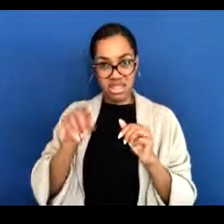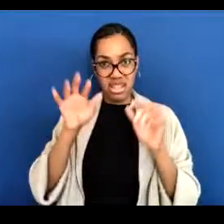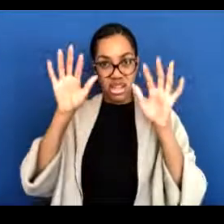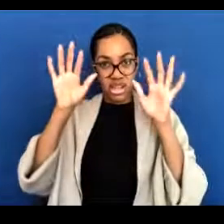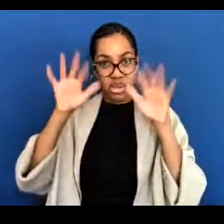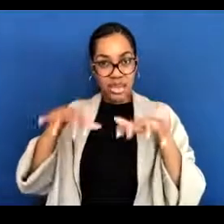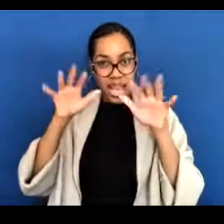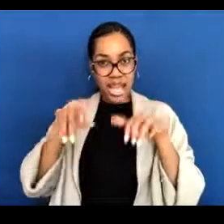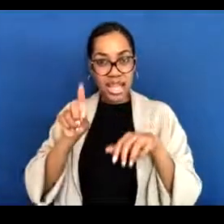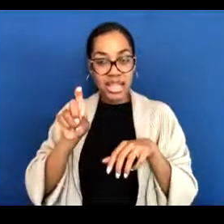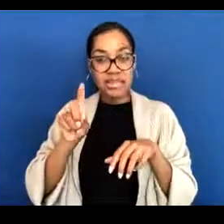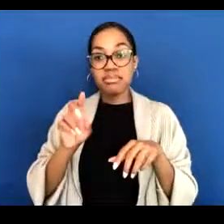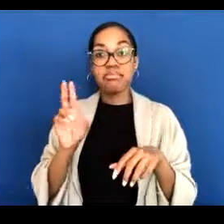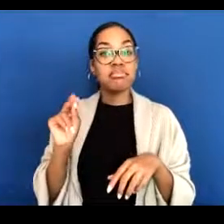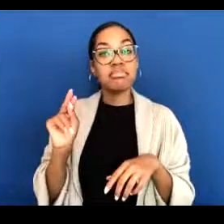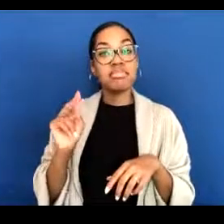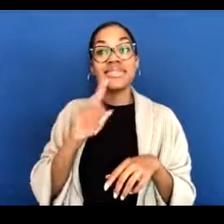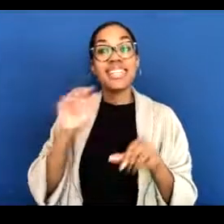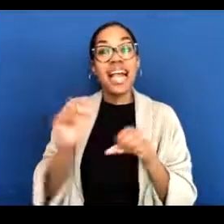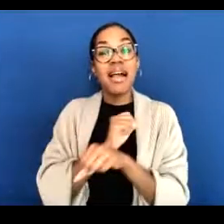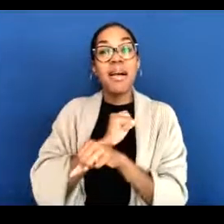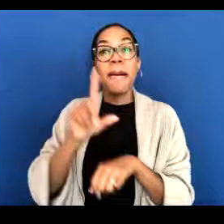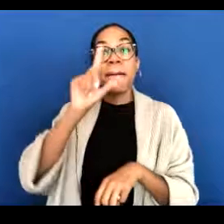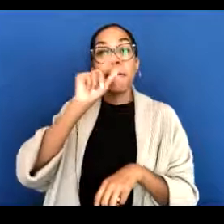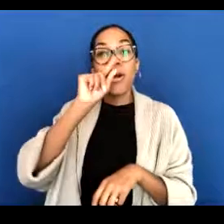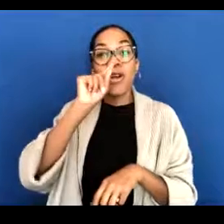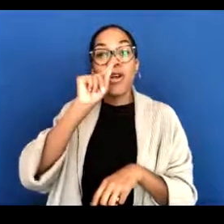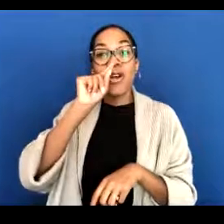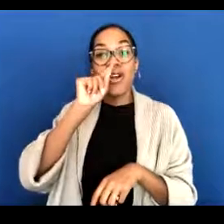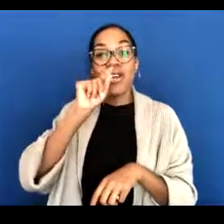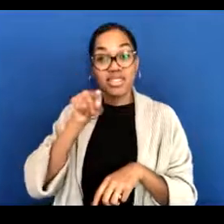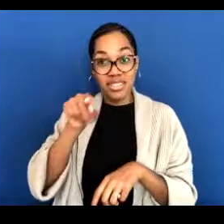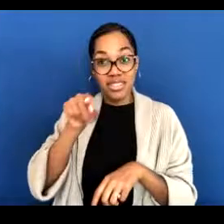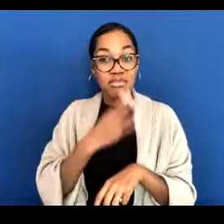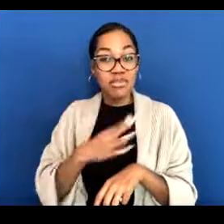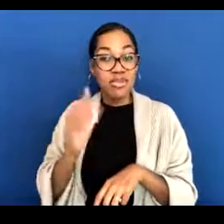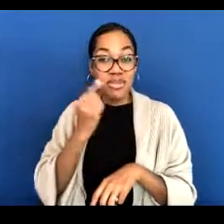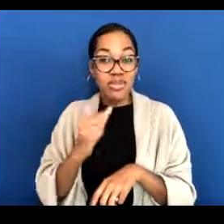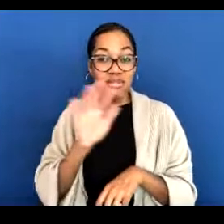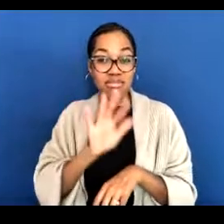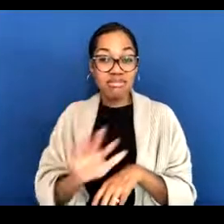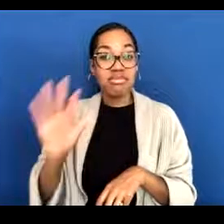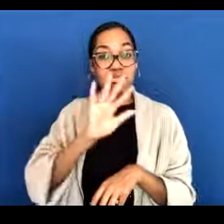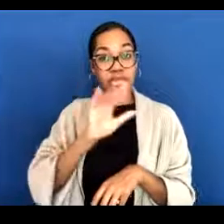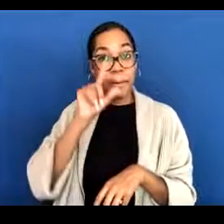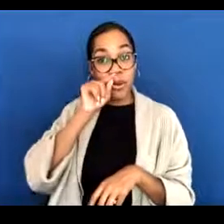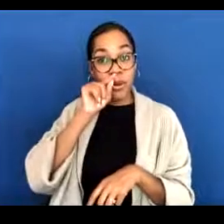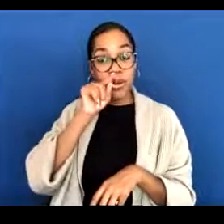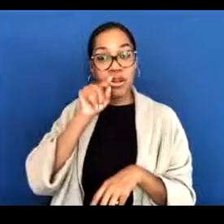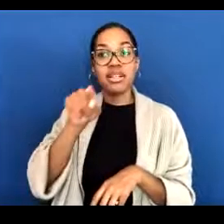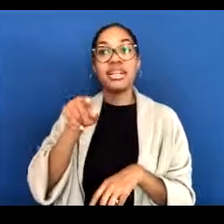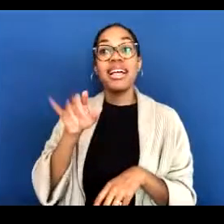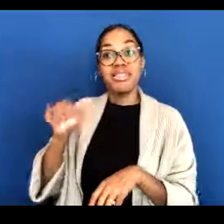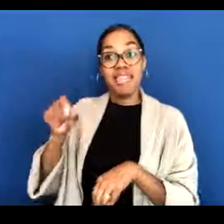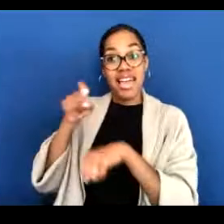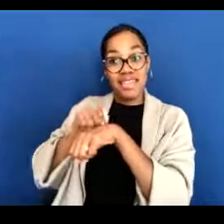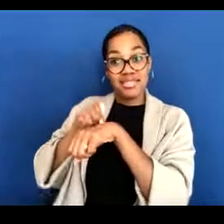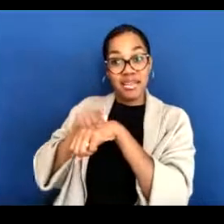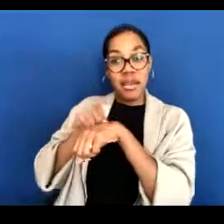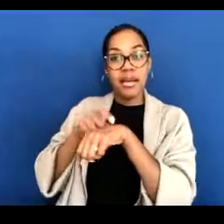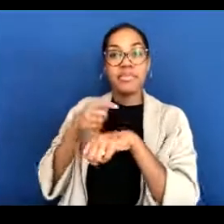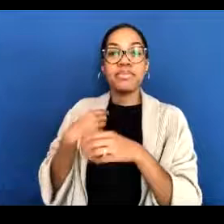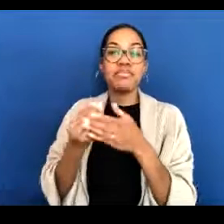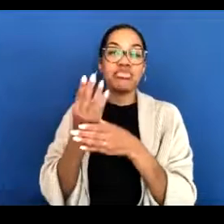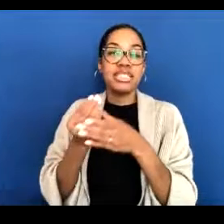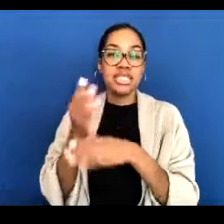on this radar scope here is actually birds. Late April is the heart of the spring bird migration season. And in this case here,